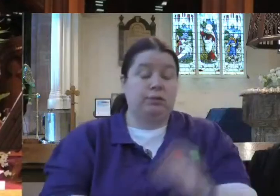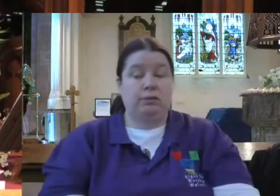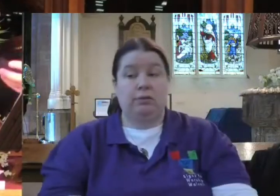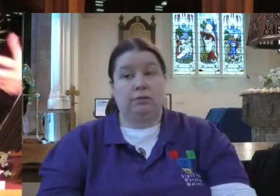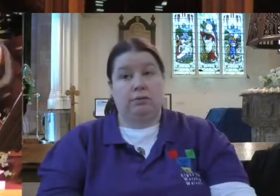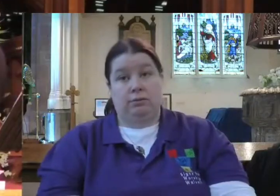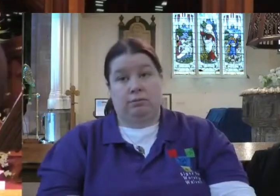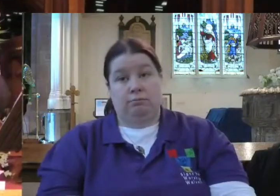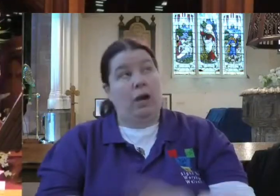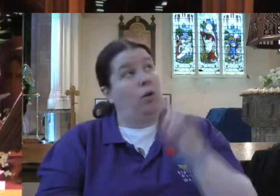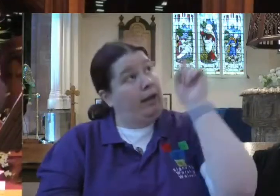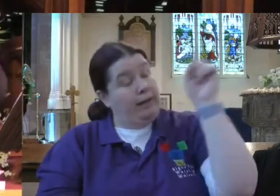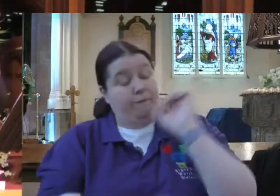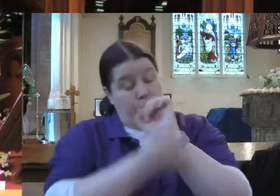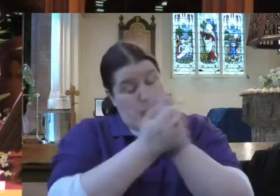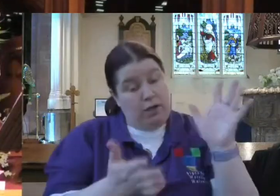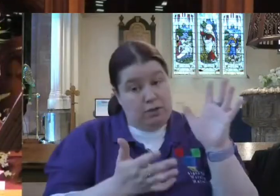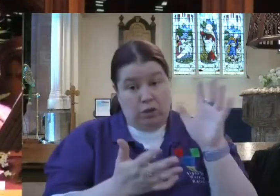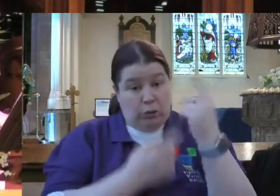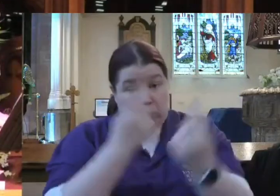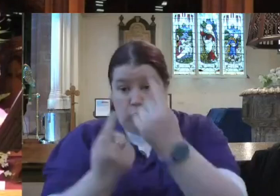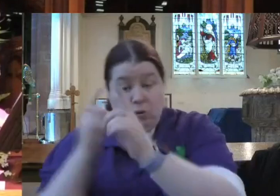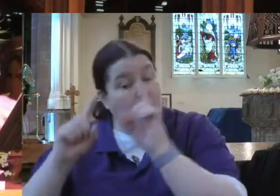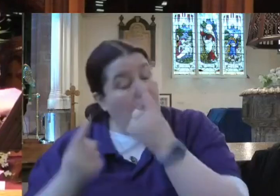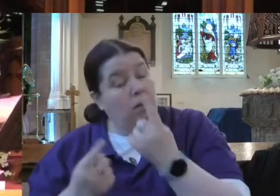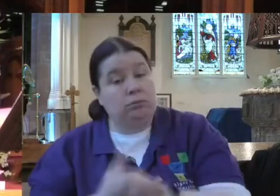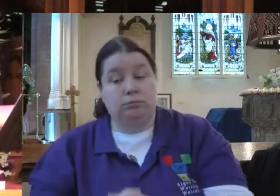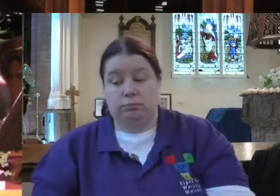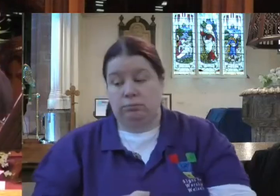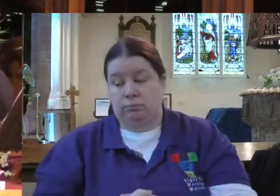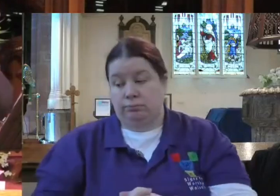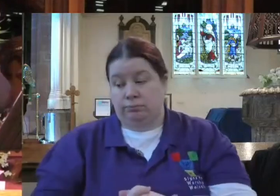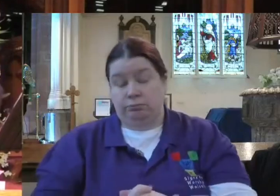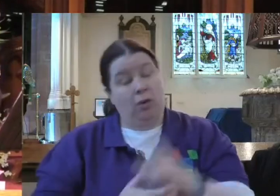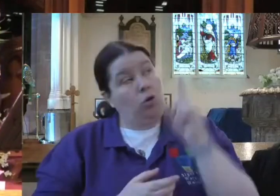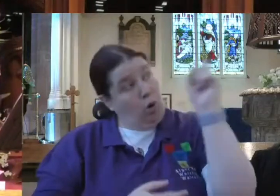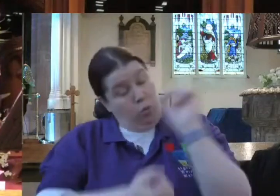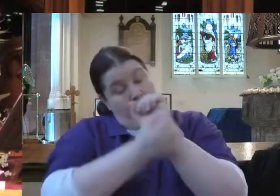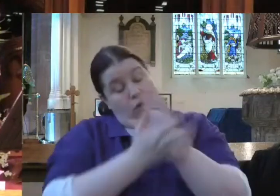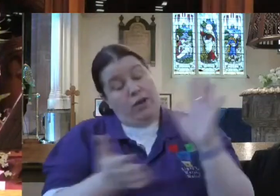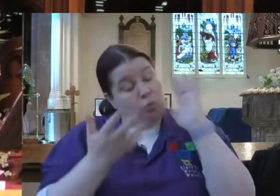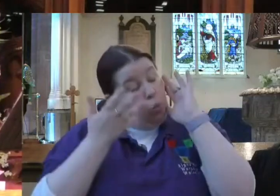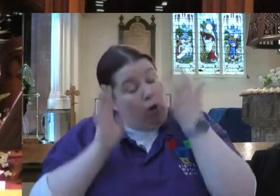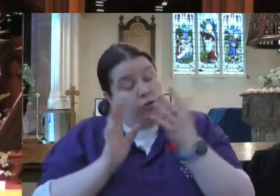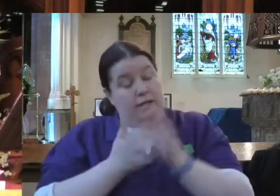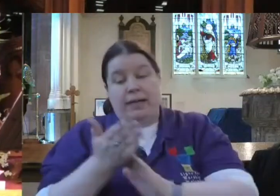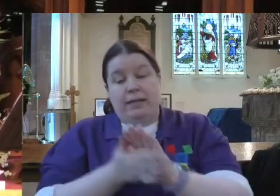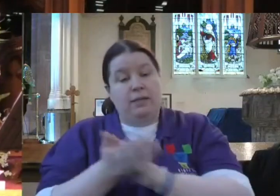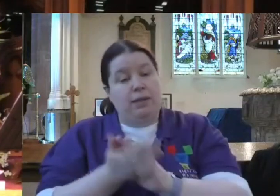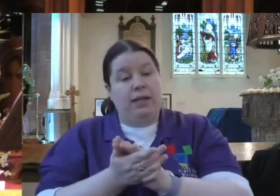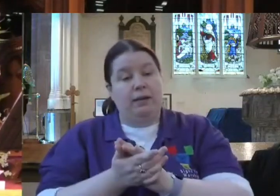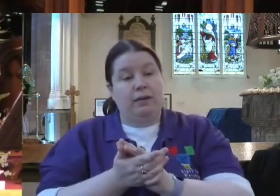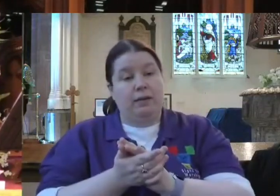humans can't do, no matter how much they try. Now, I should point out that although God frees us from financial worry, that doesn't mean we should